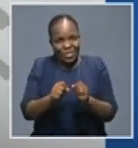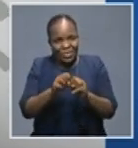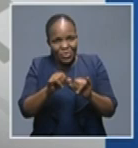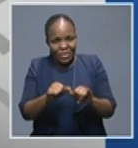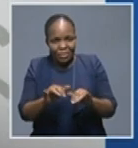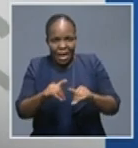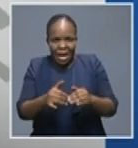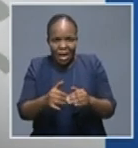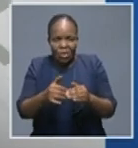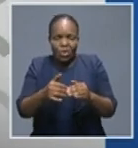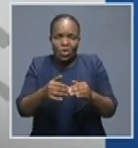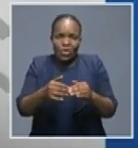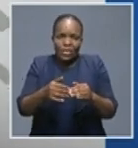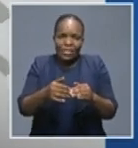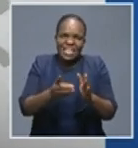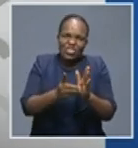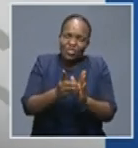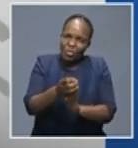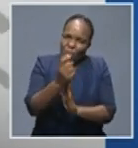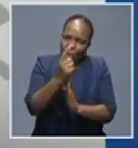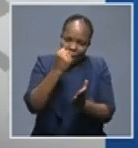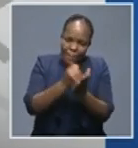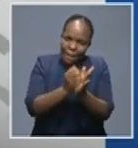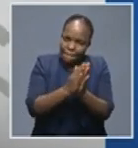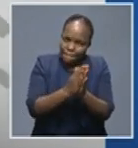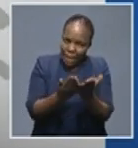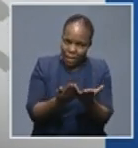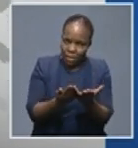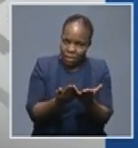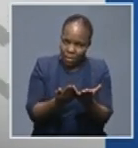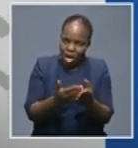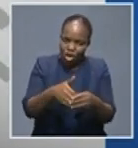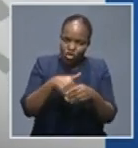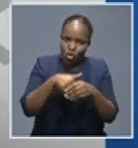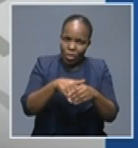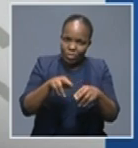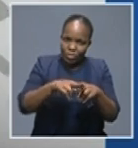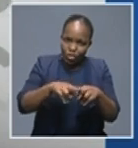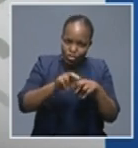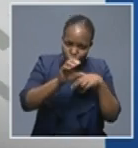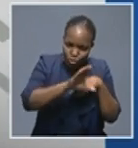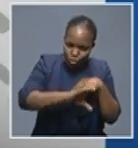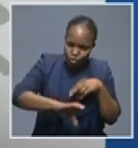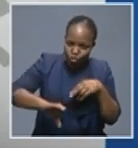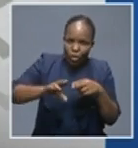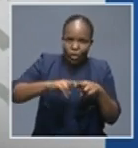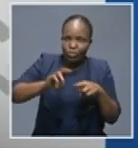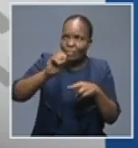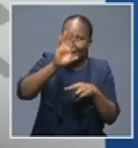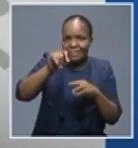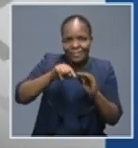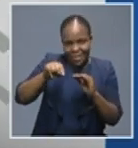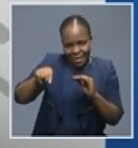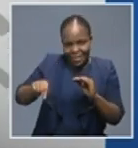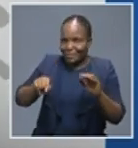special traveling document, which will be at least used by African countries, so